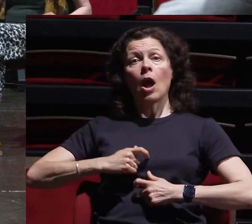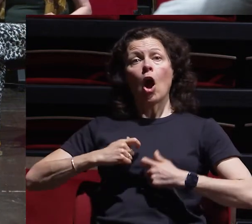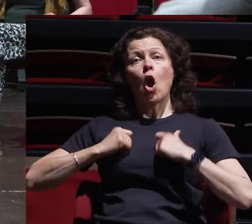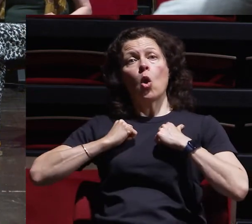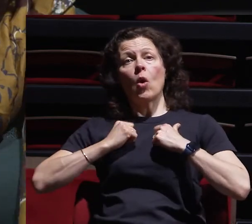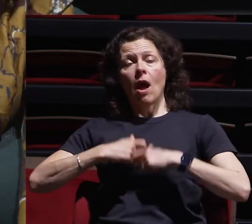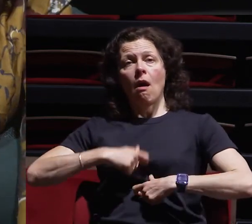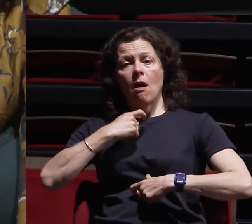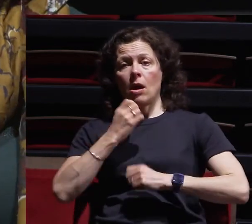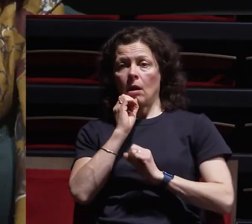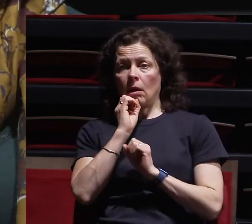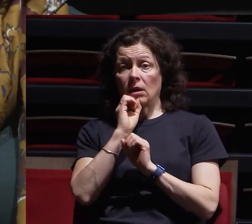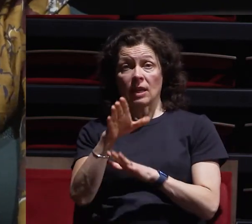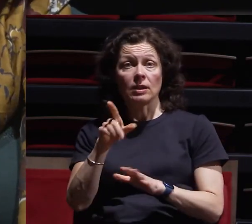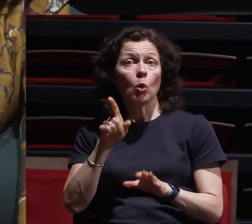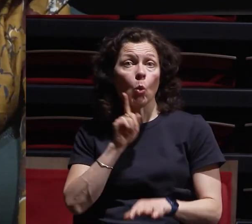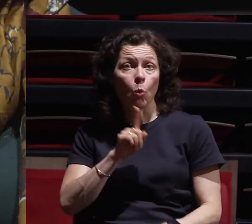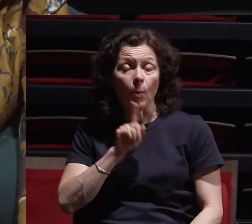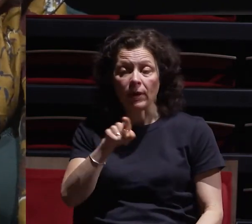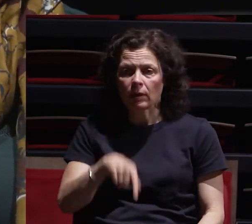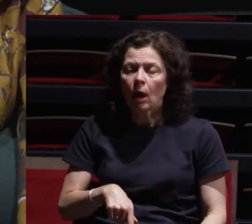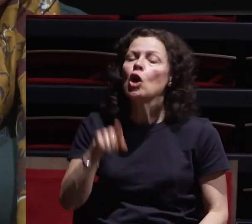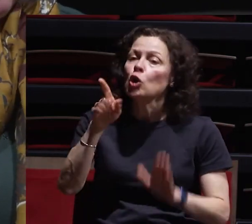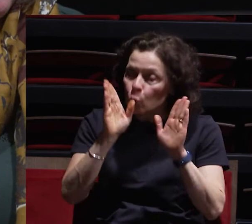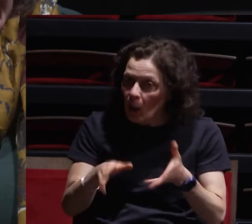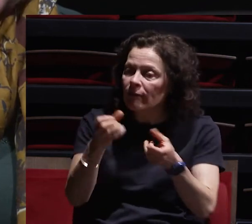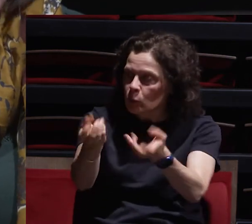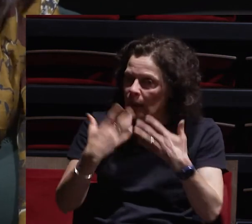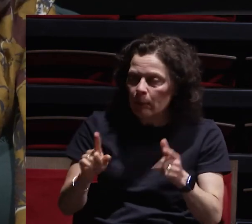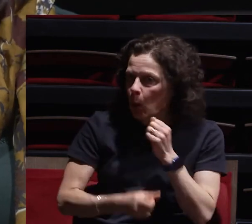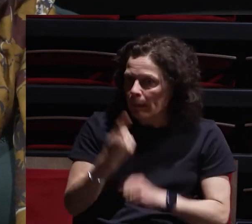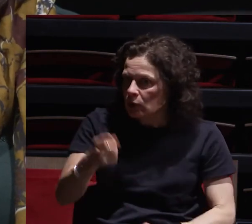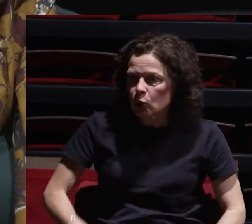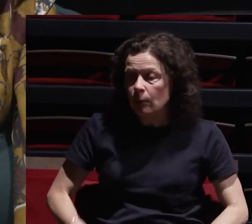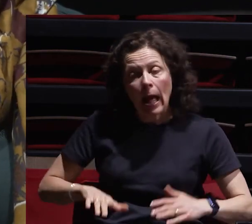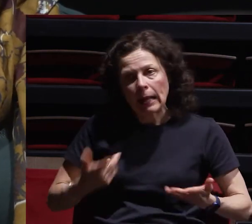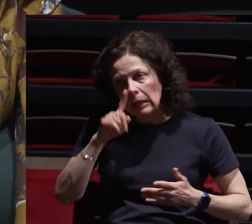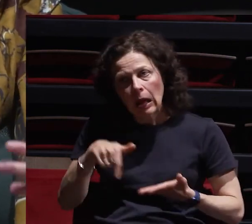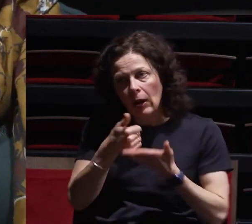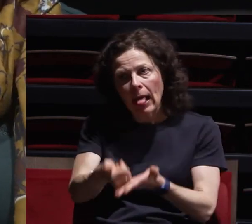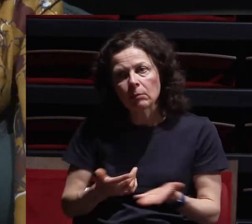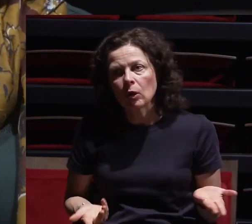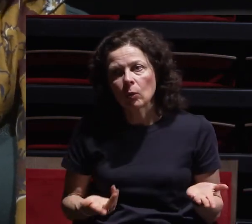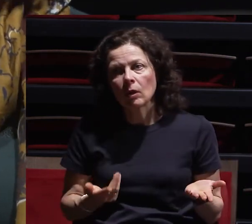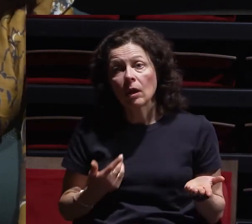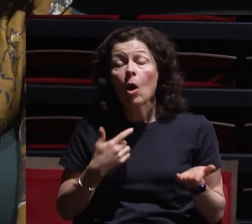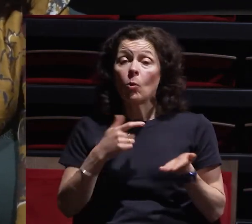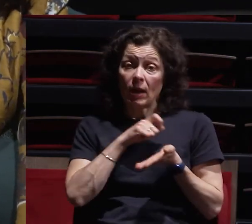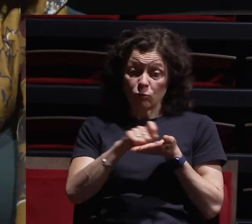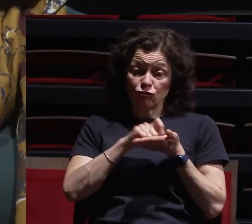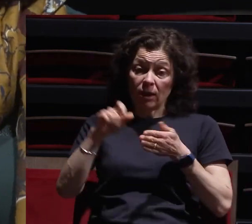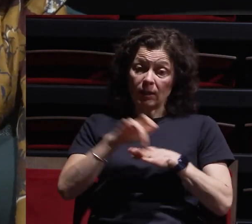where a lawyer says to a young woman, "You have to tell me what happened to you. Otherwise, I can't help you."